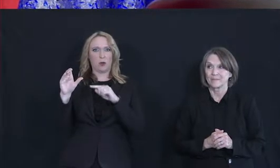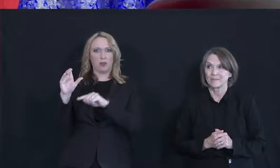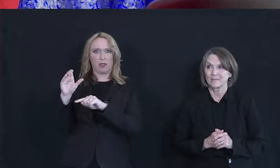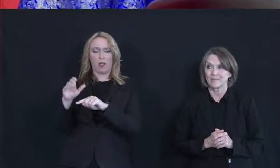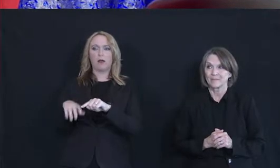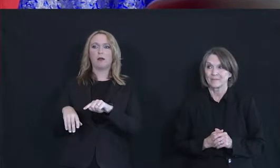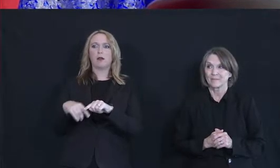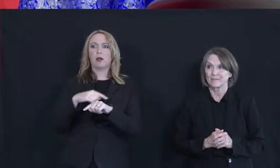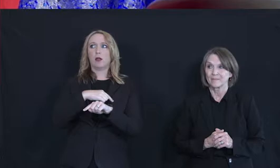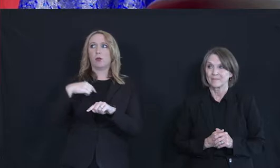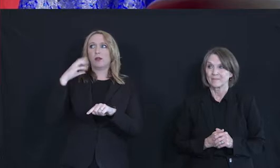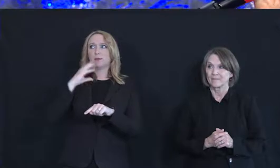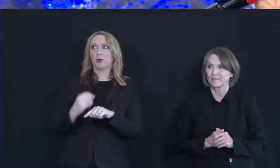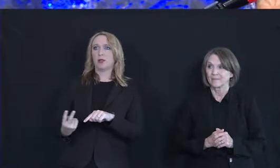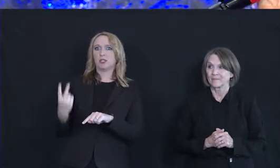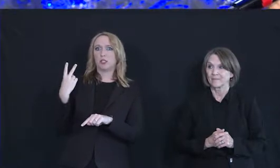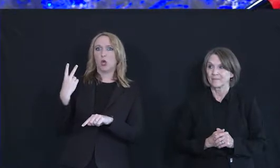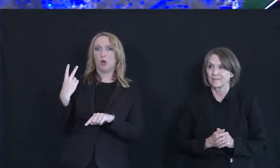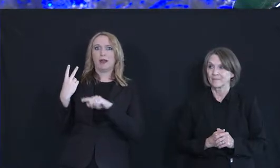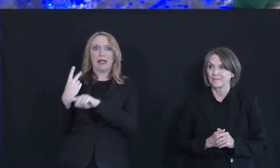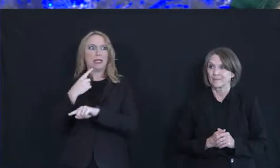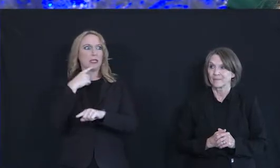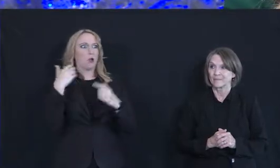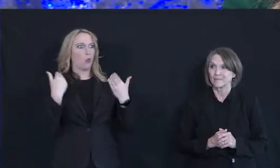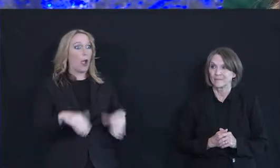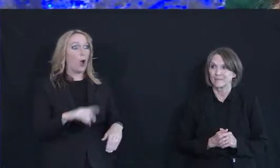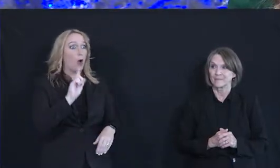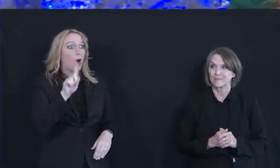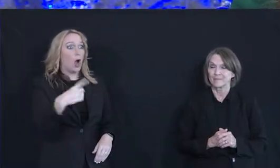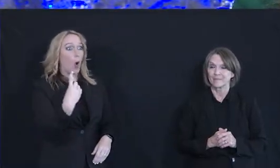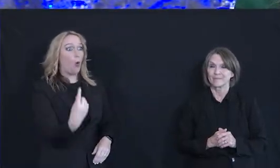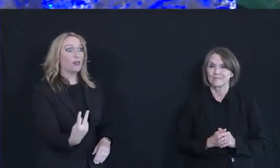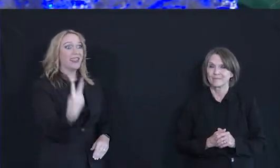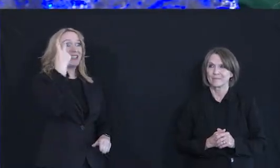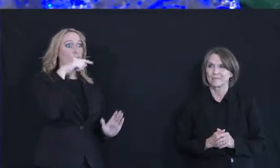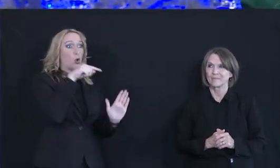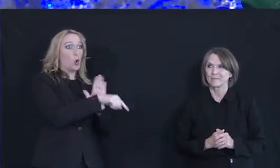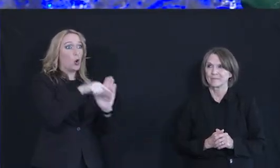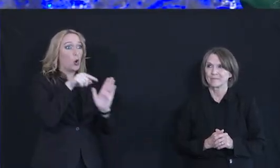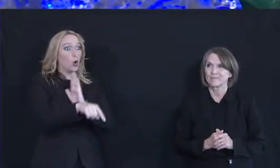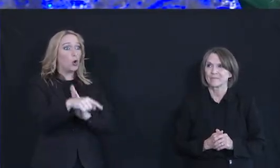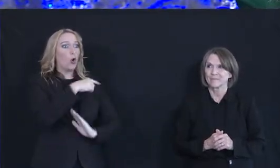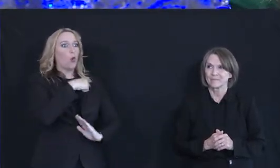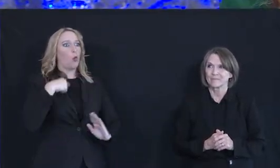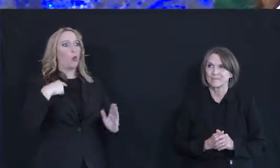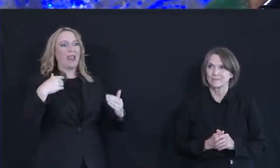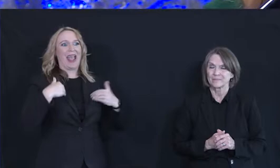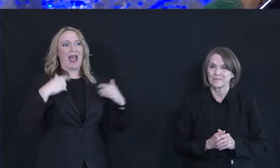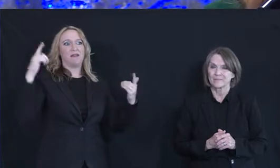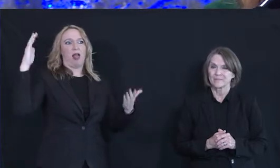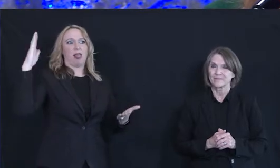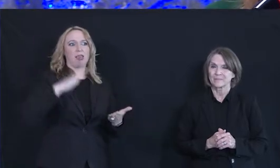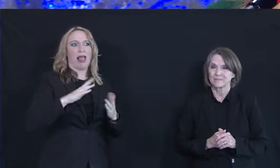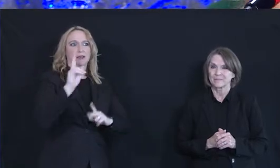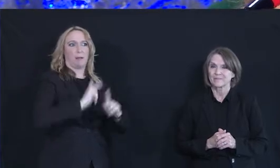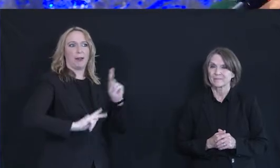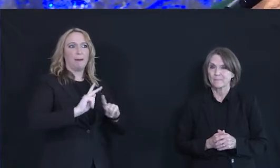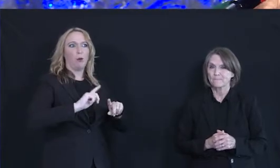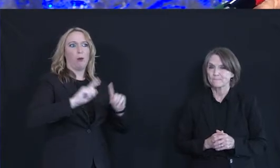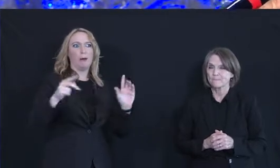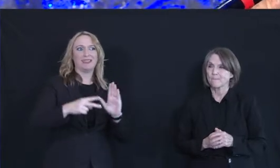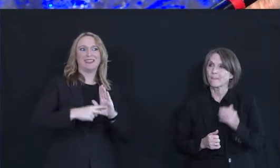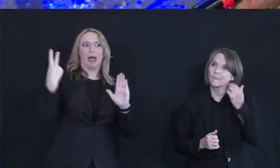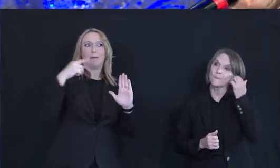82 and Quentin was like heck I'd give anything for that we've got double and our populations half that when you have major American City